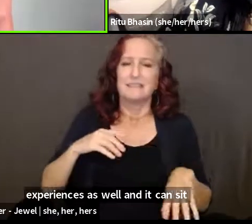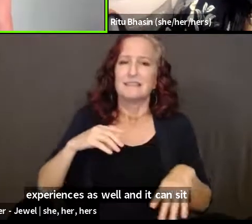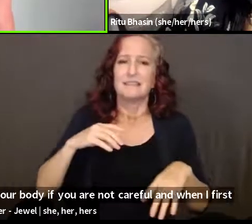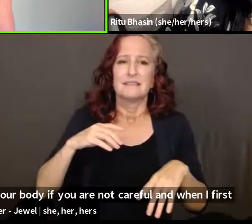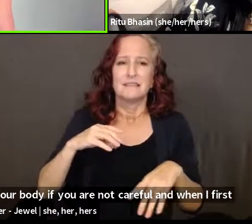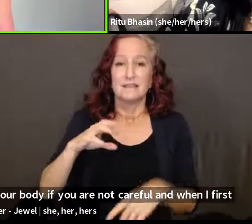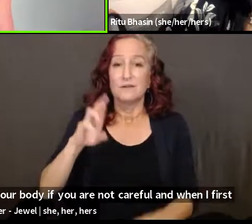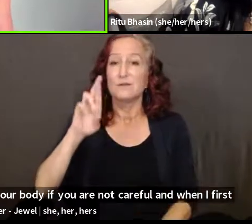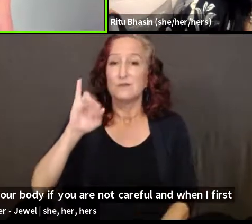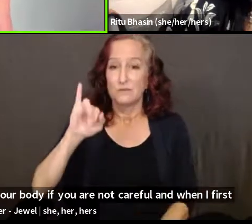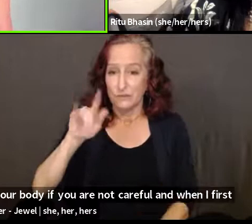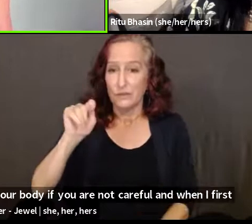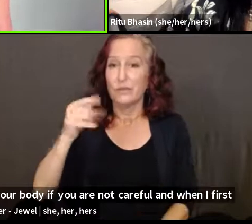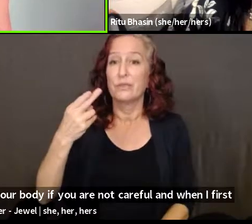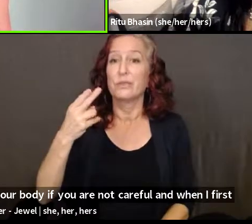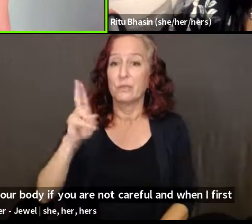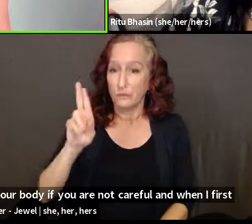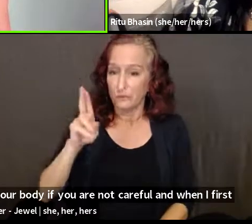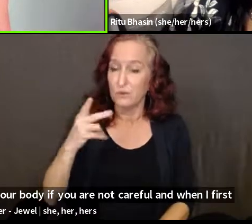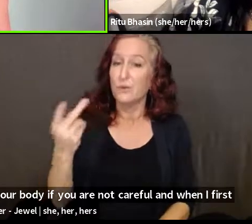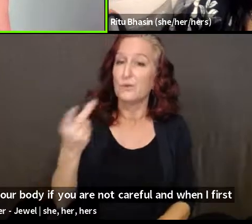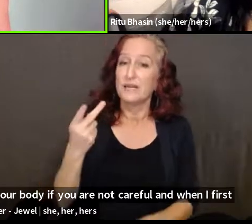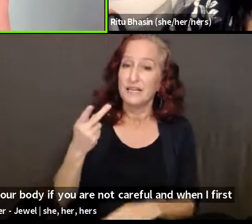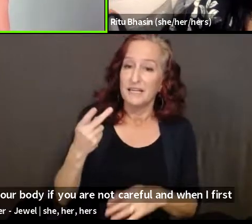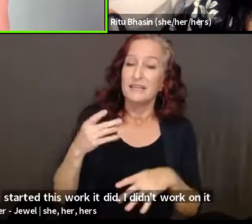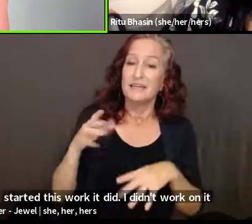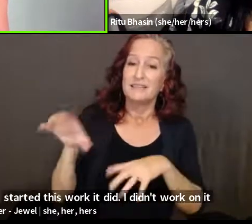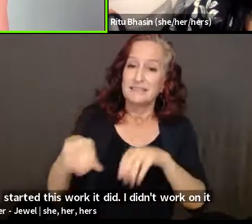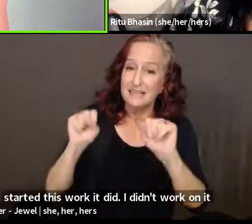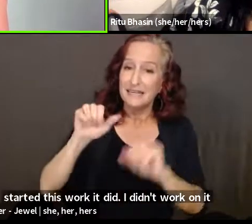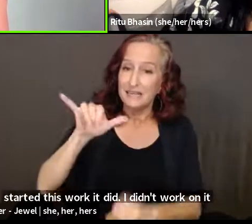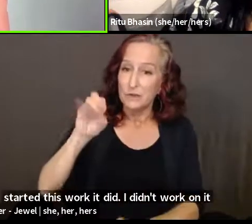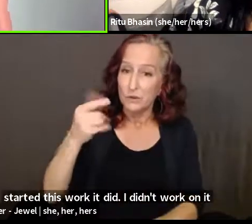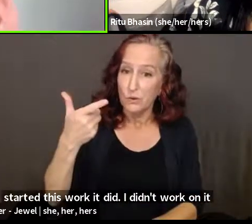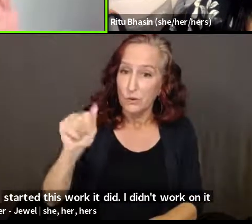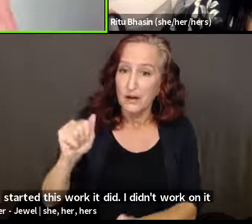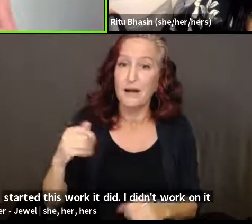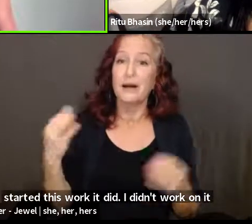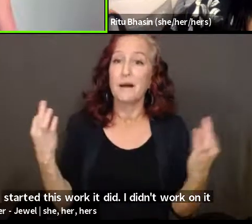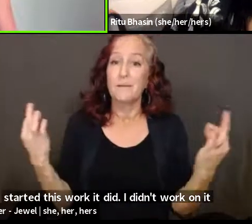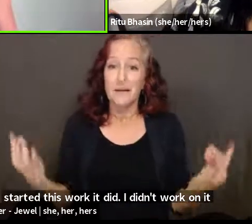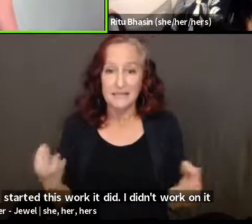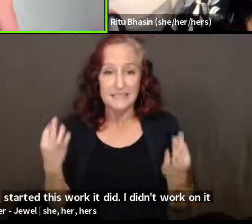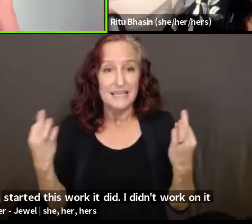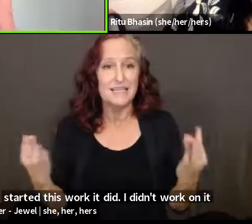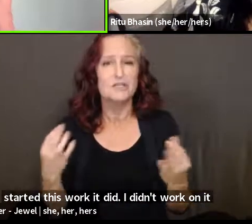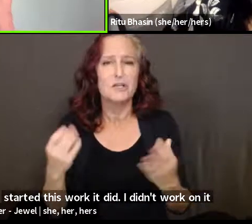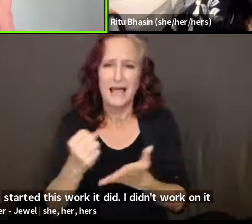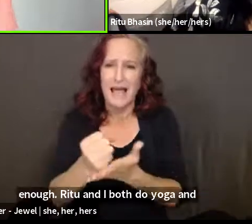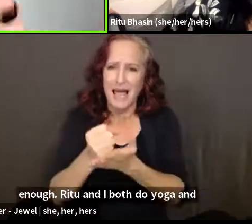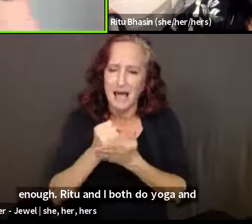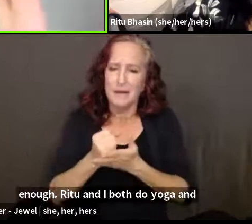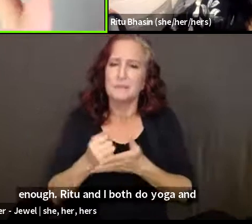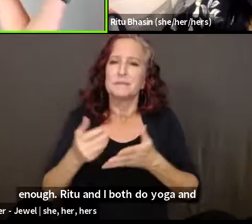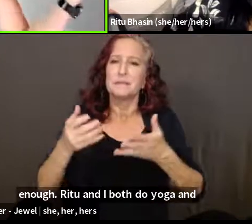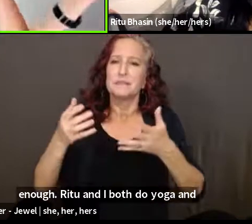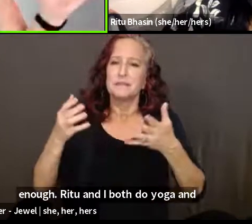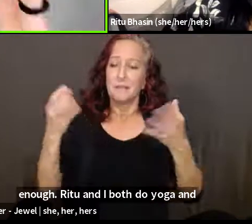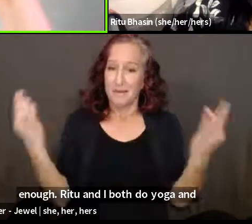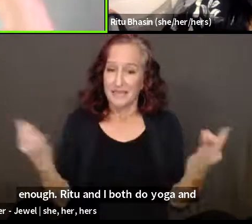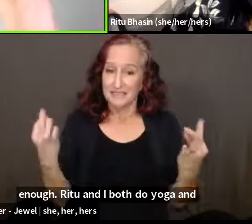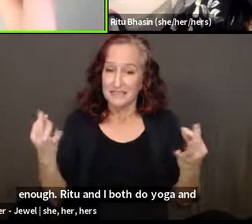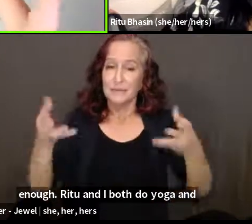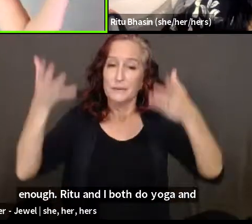Ritu, you and I both do yoga and meditation, and that can make a big difference. And kind of moving for meditation is moving it